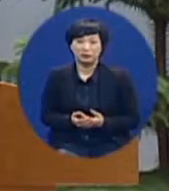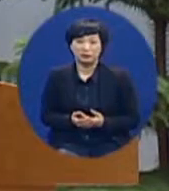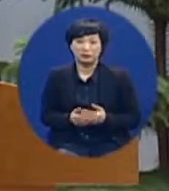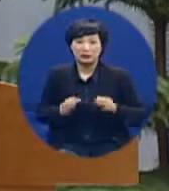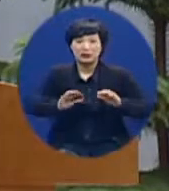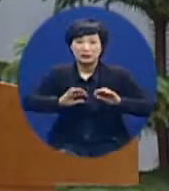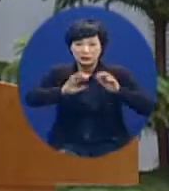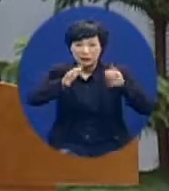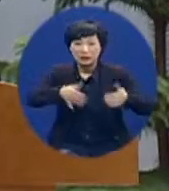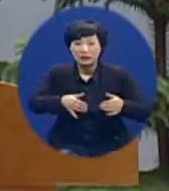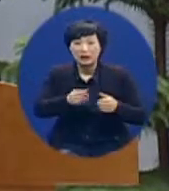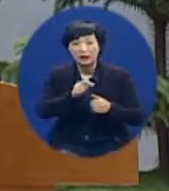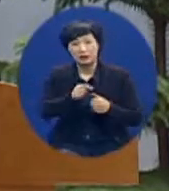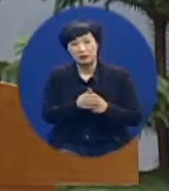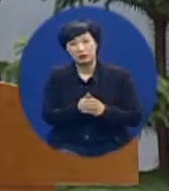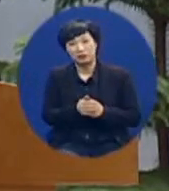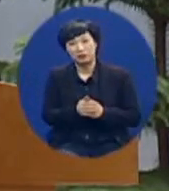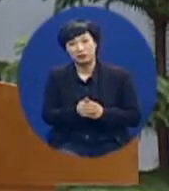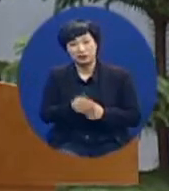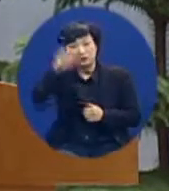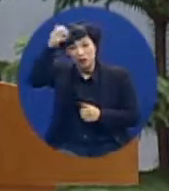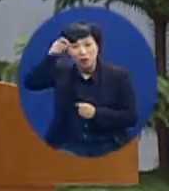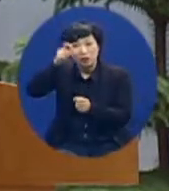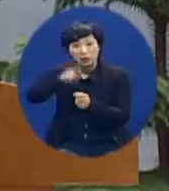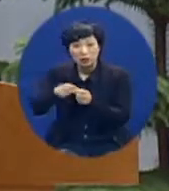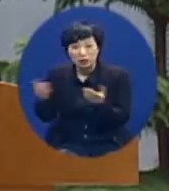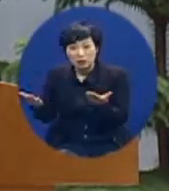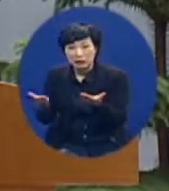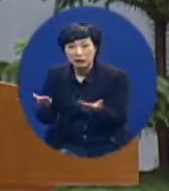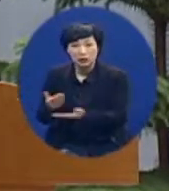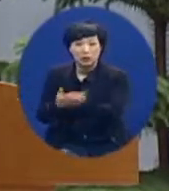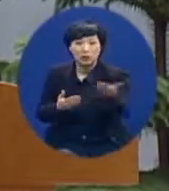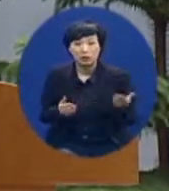Who can even think of the spiritual world in history?